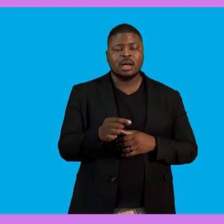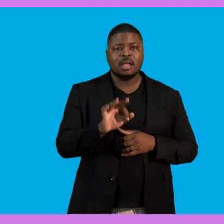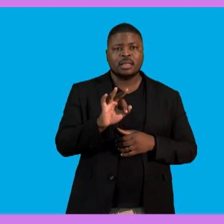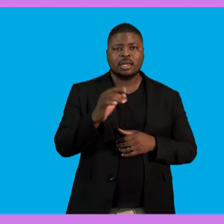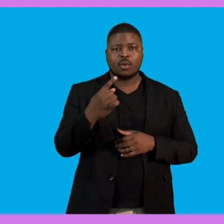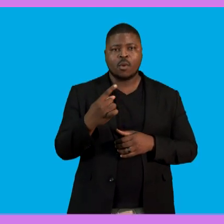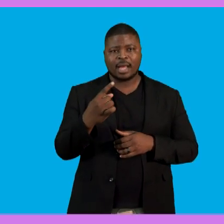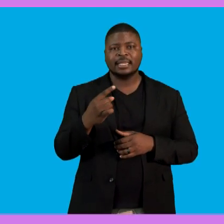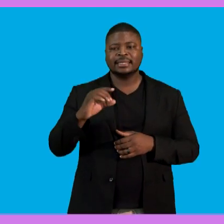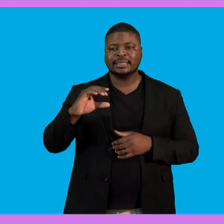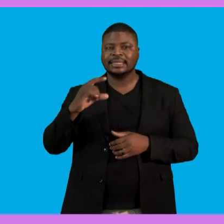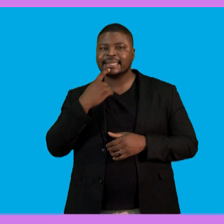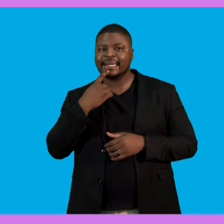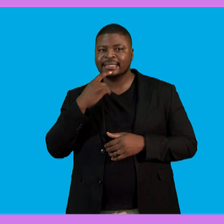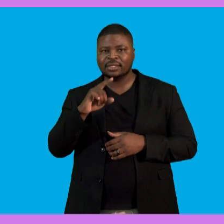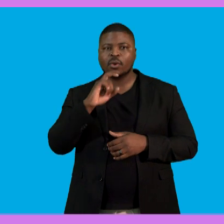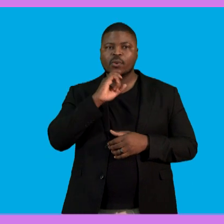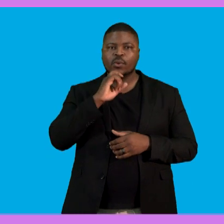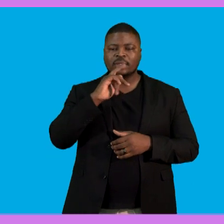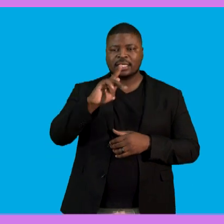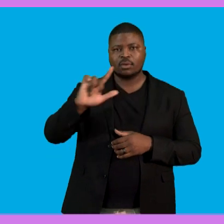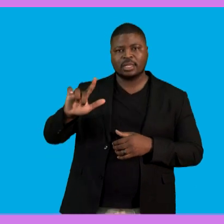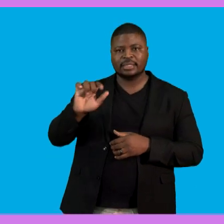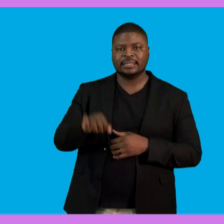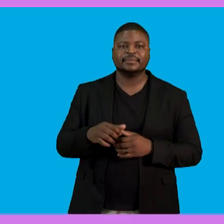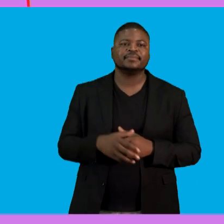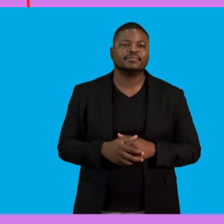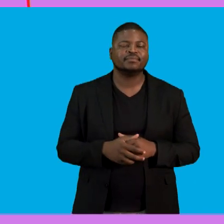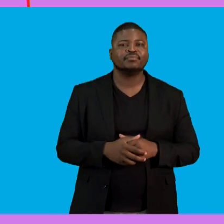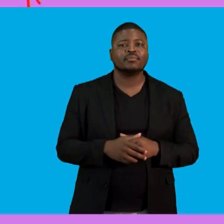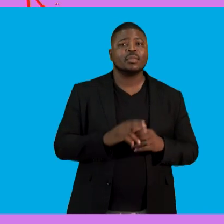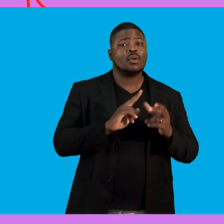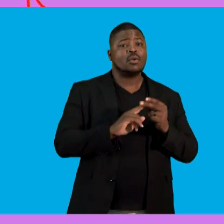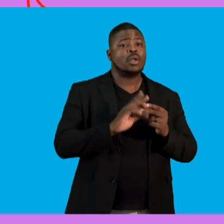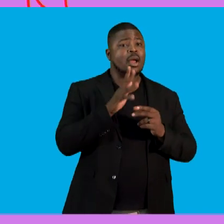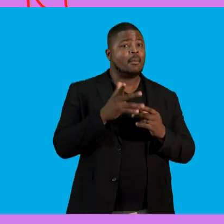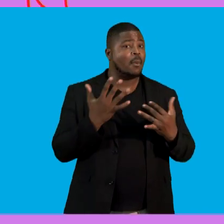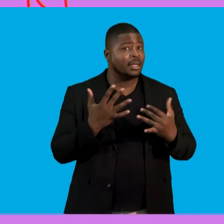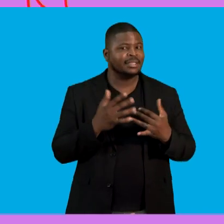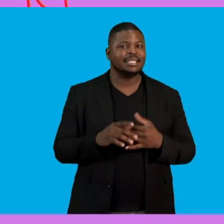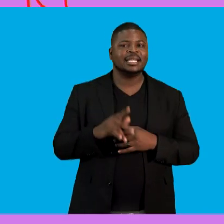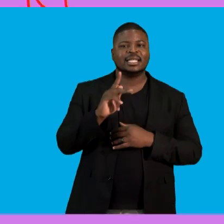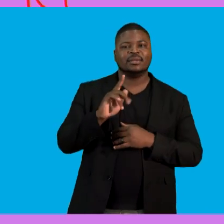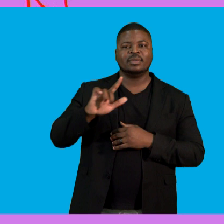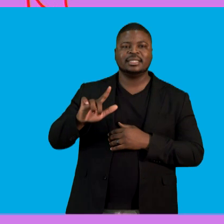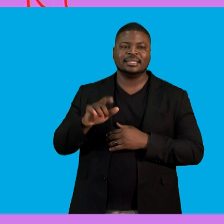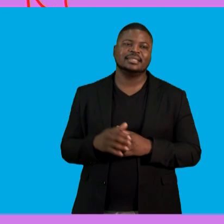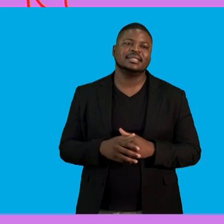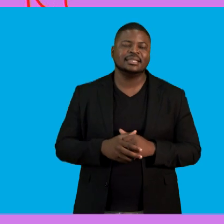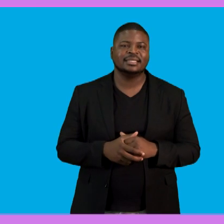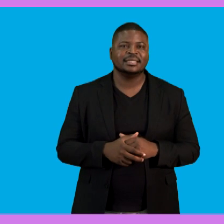31.5 cents for using this amount of kiloliters. So the unit will be